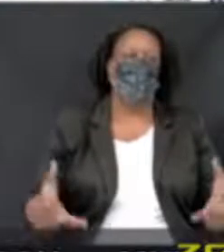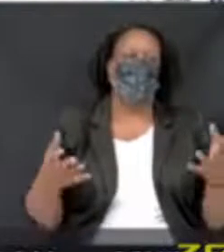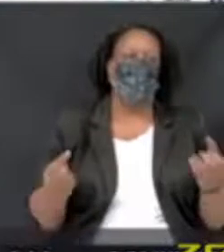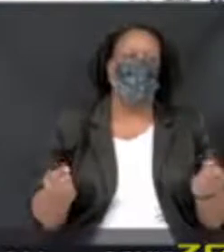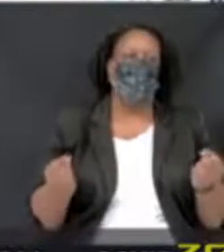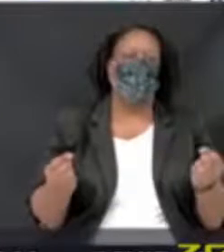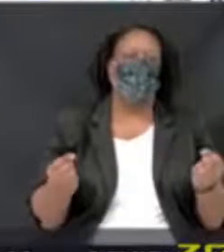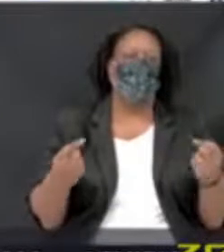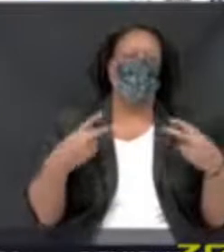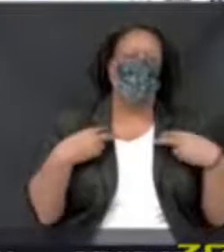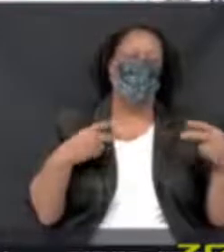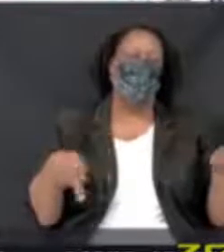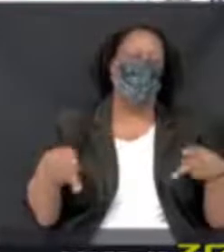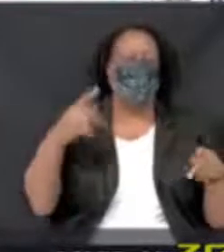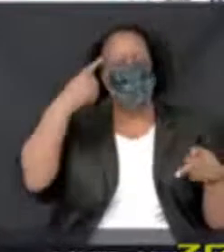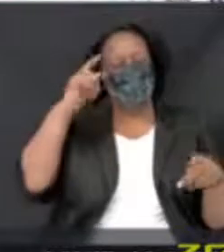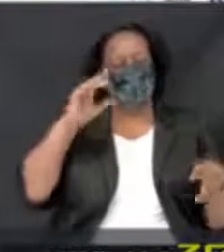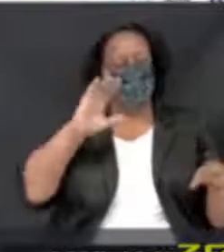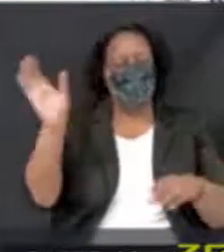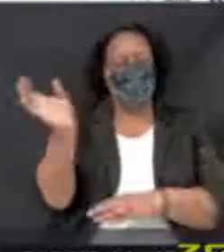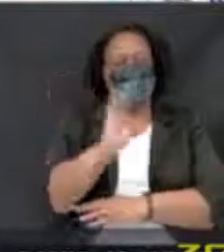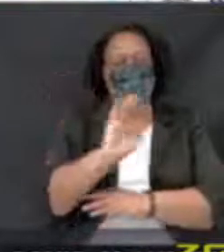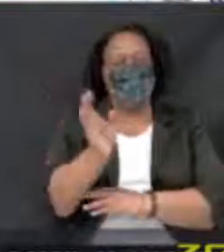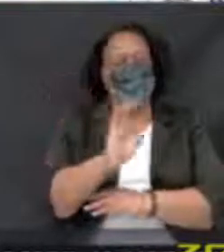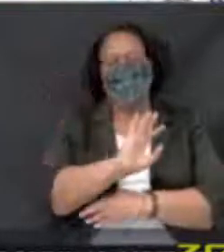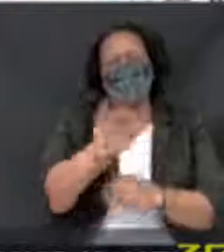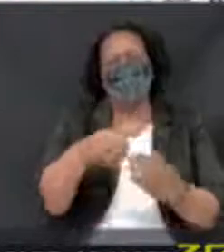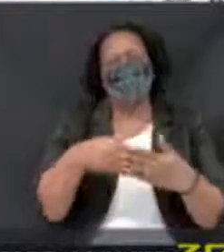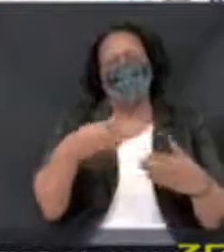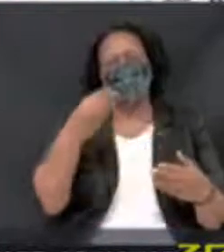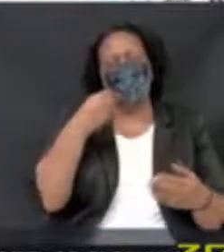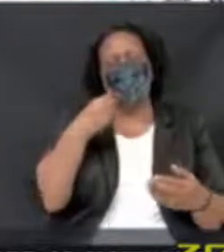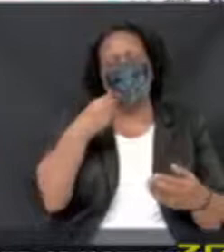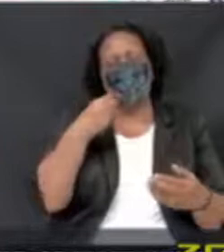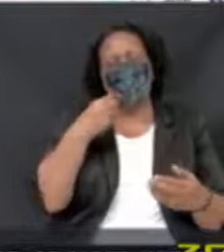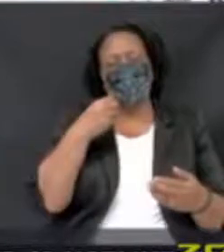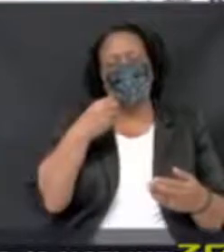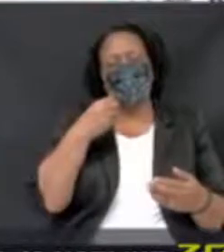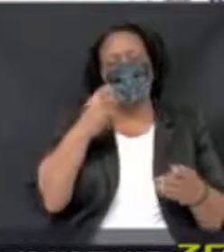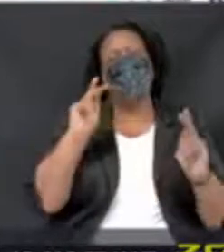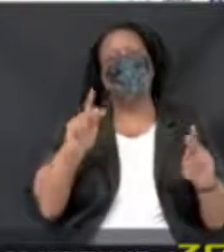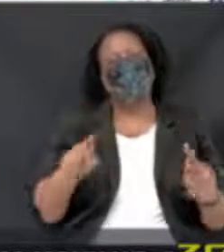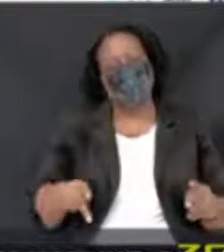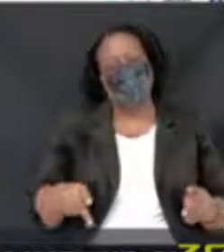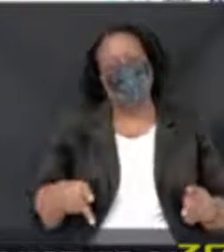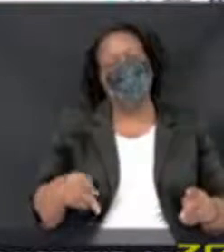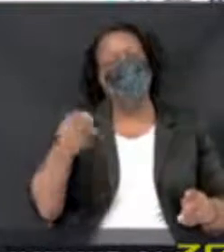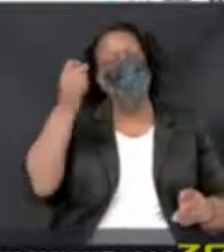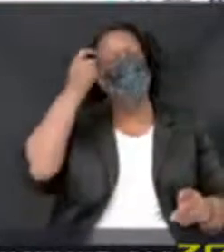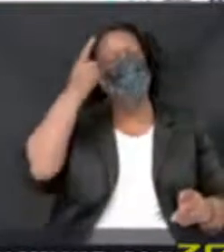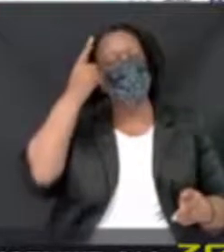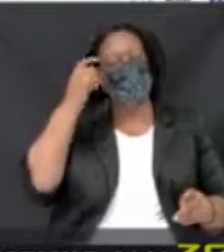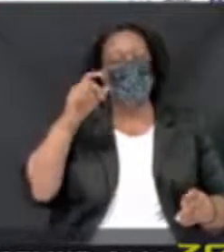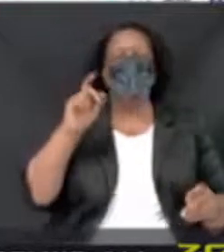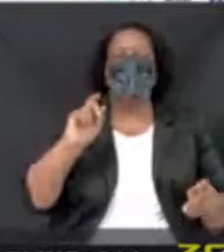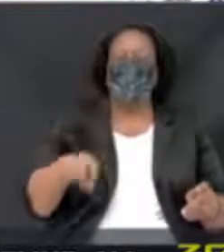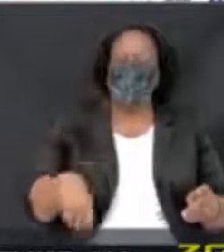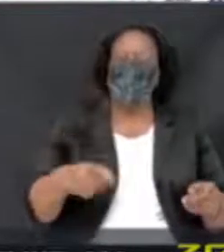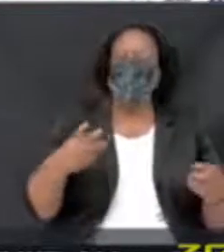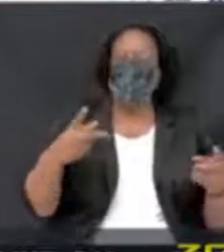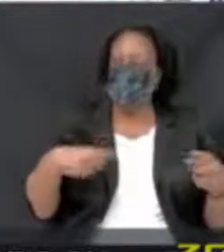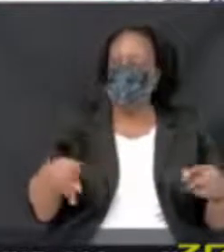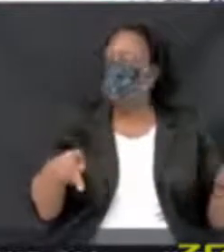name. So we are all desirous. We are humans. So the entertainment sector has been given great consideration